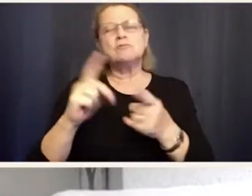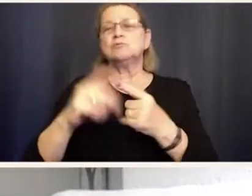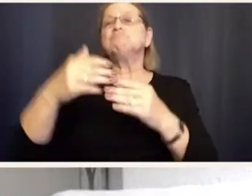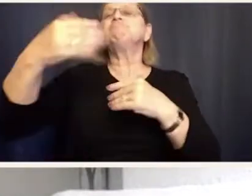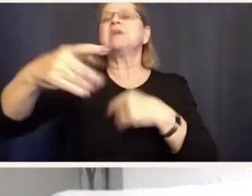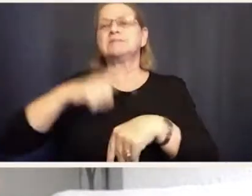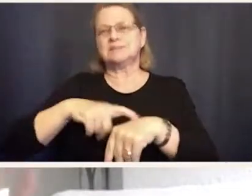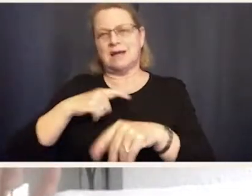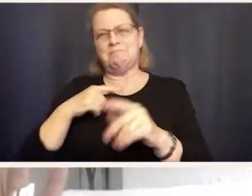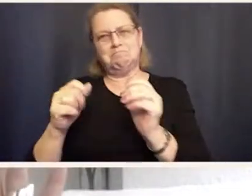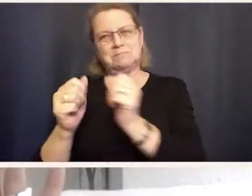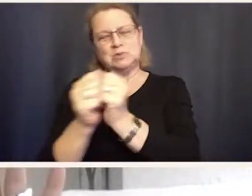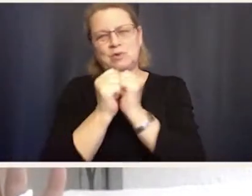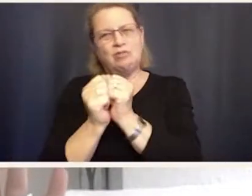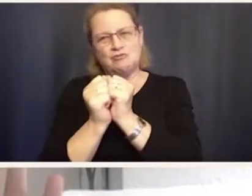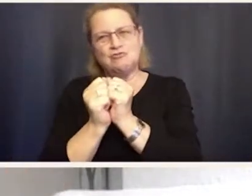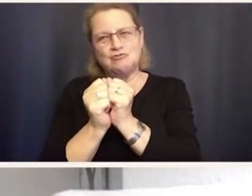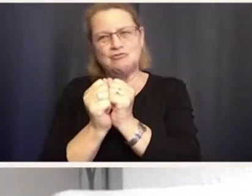together.